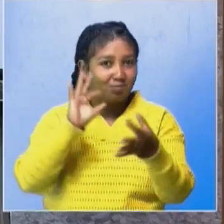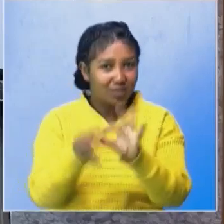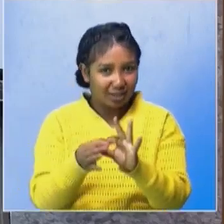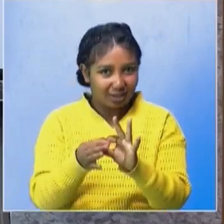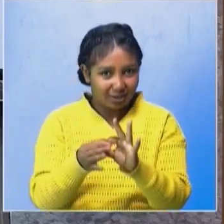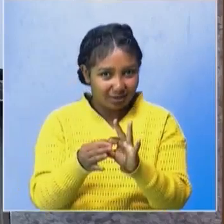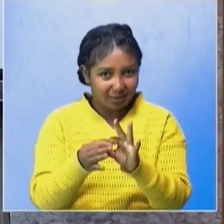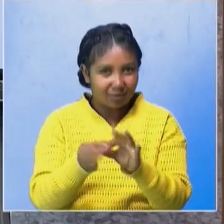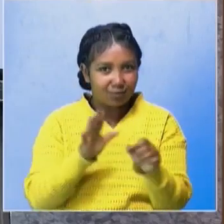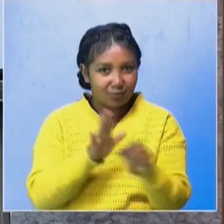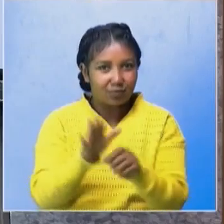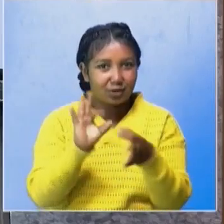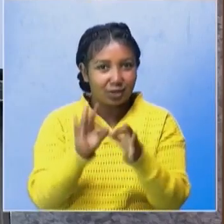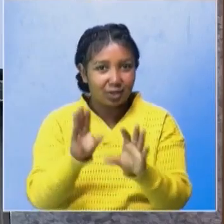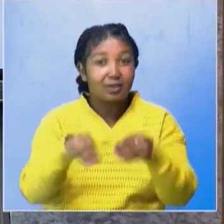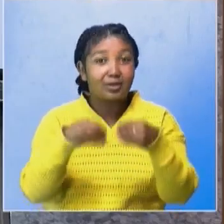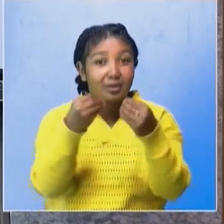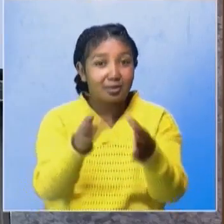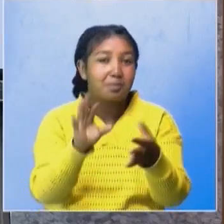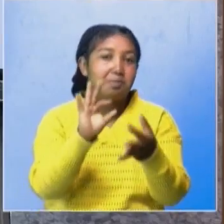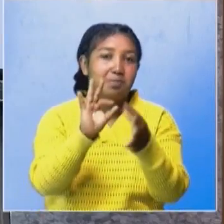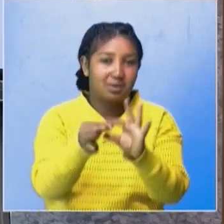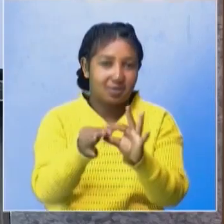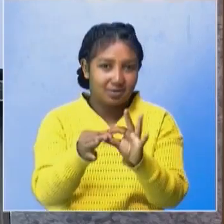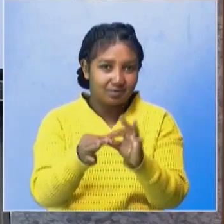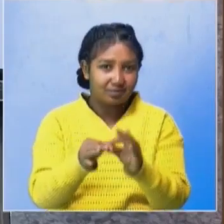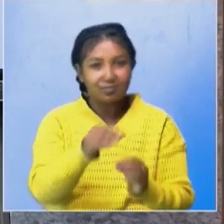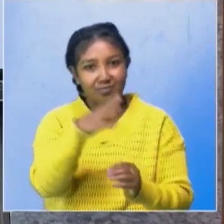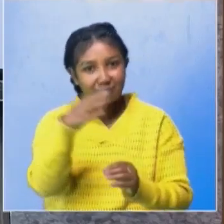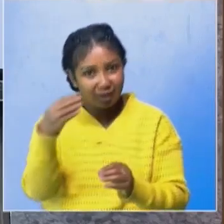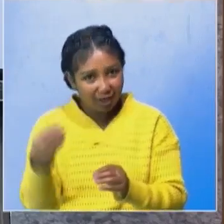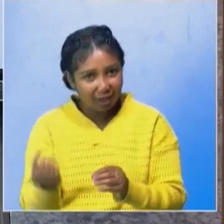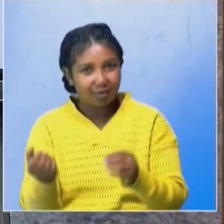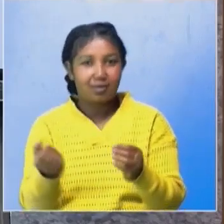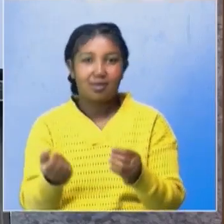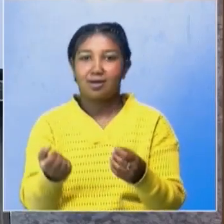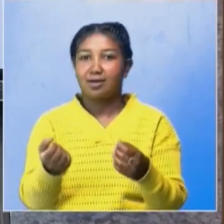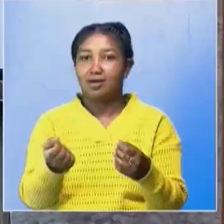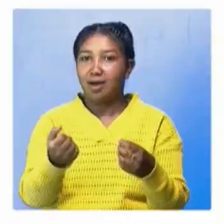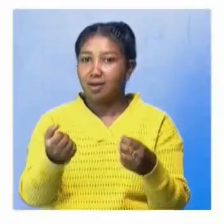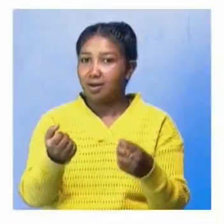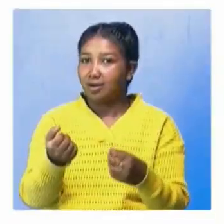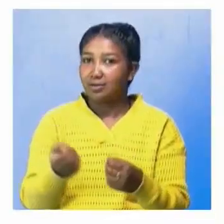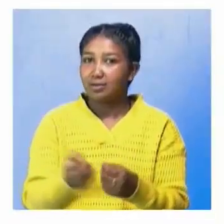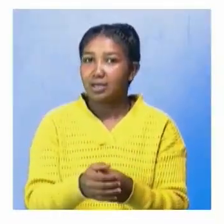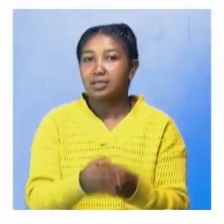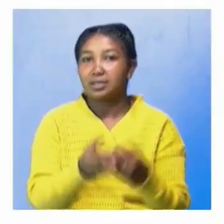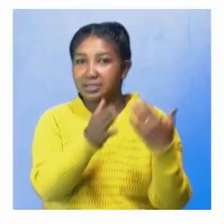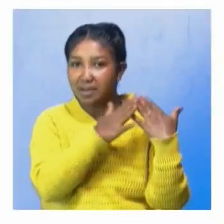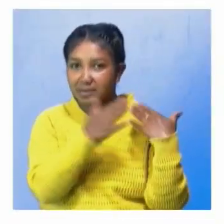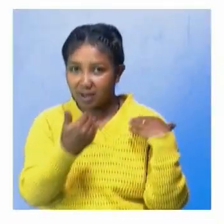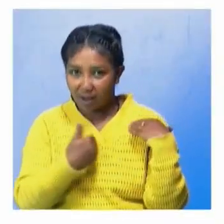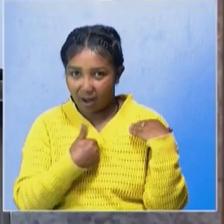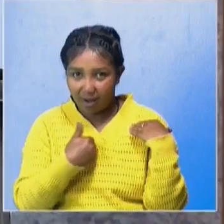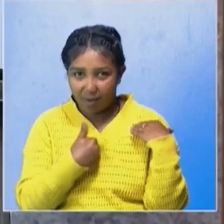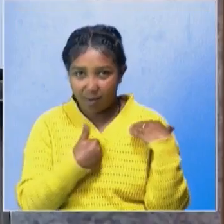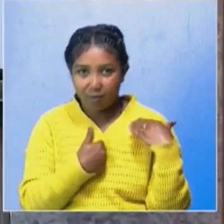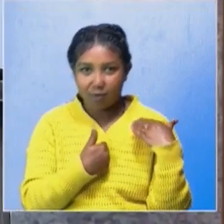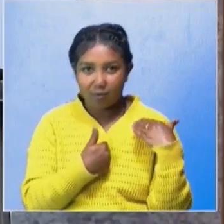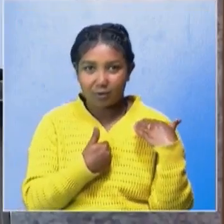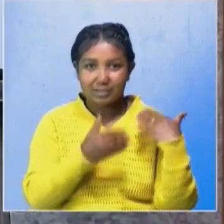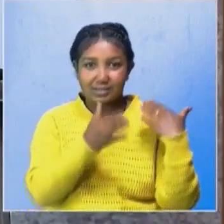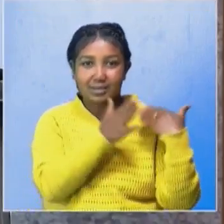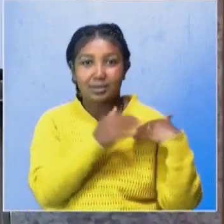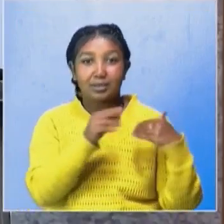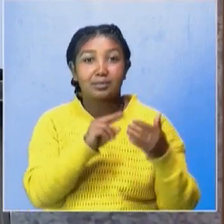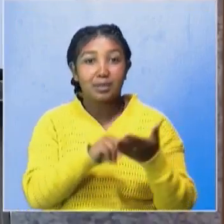full thought. It gives a meaning and has subject. When we come to